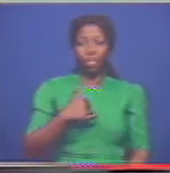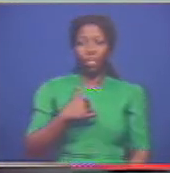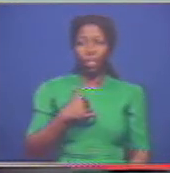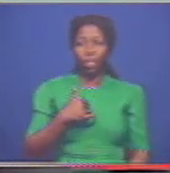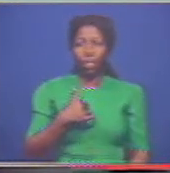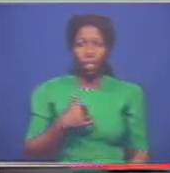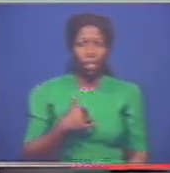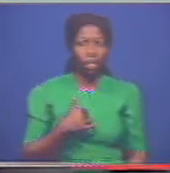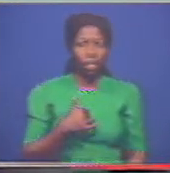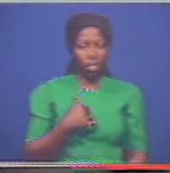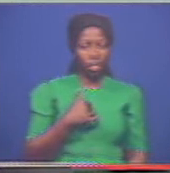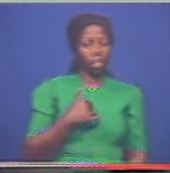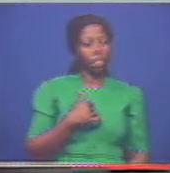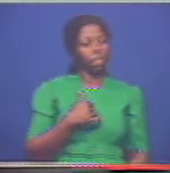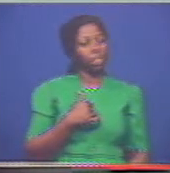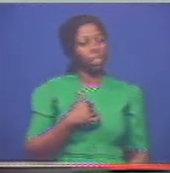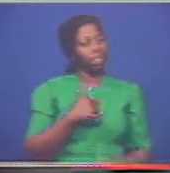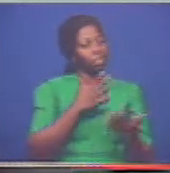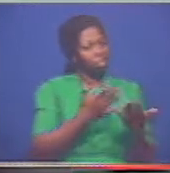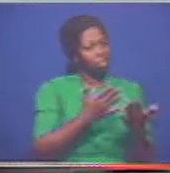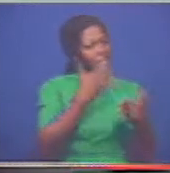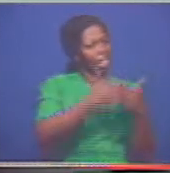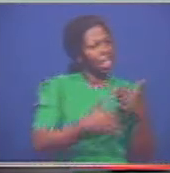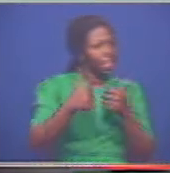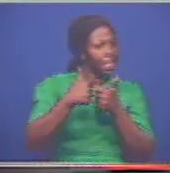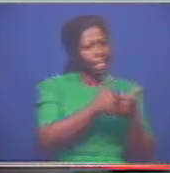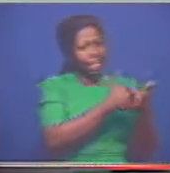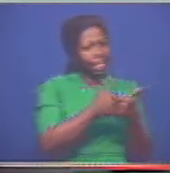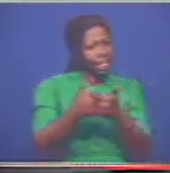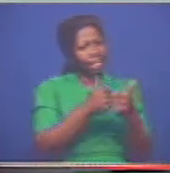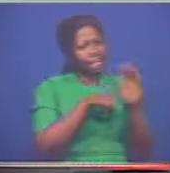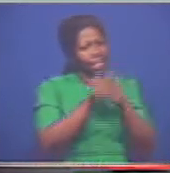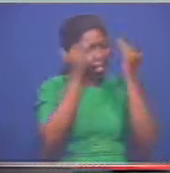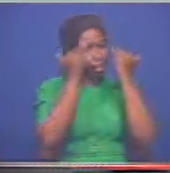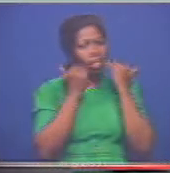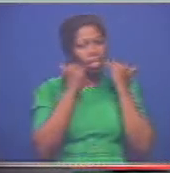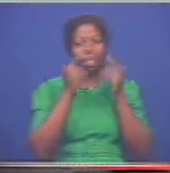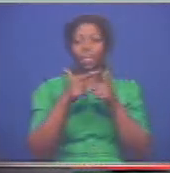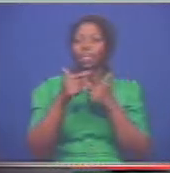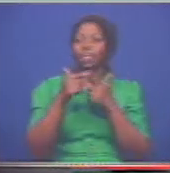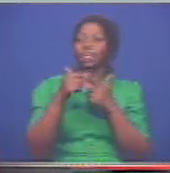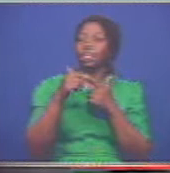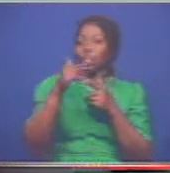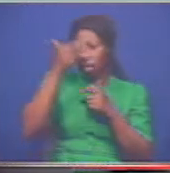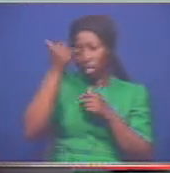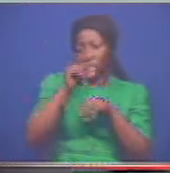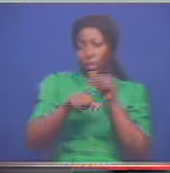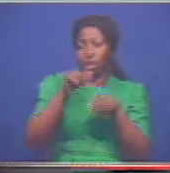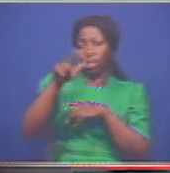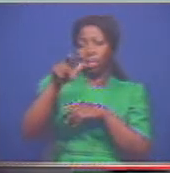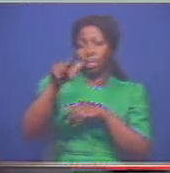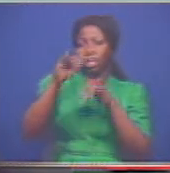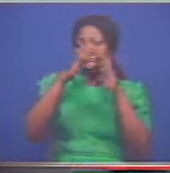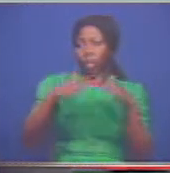you end up pacing up and down in the corridors of justice, and you'll forget affordable housing. Hmm. So I felt maybe while the